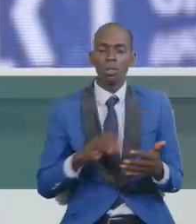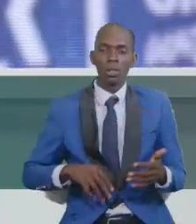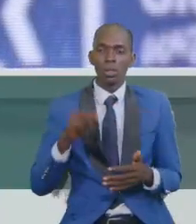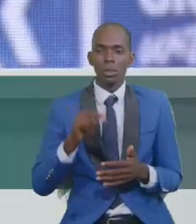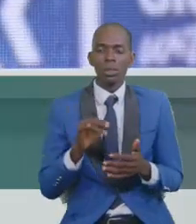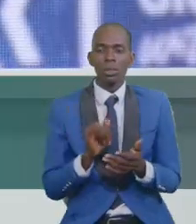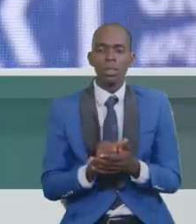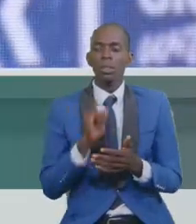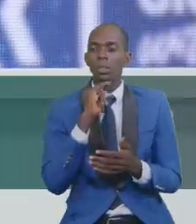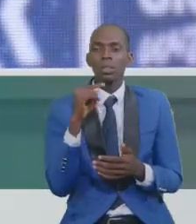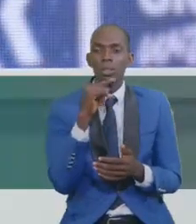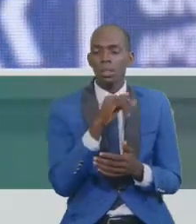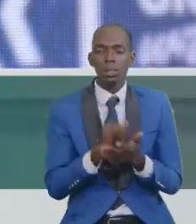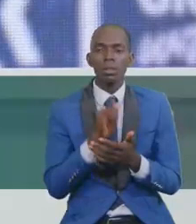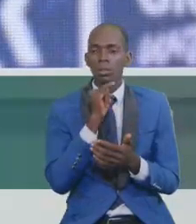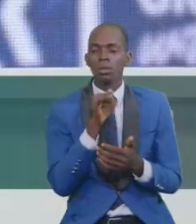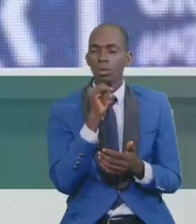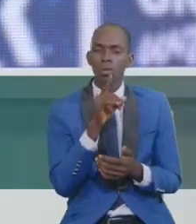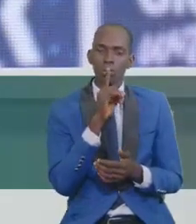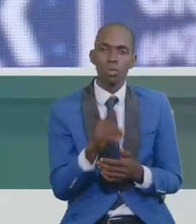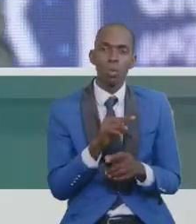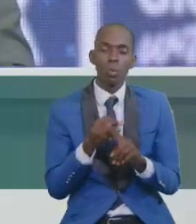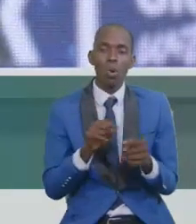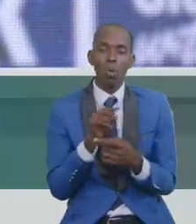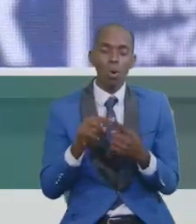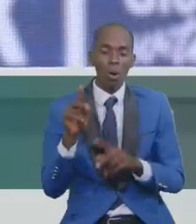But that's why people strive.